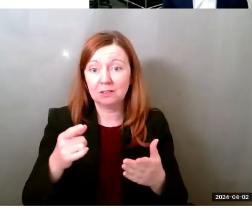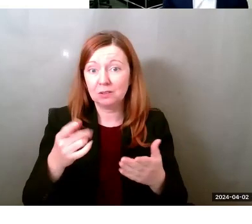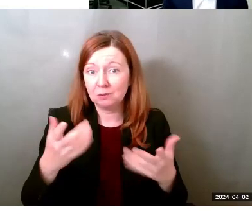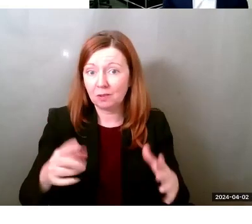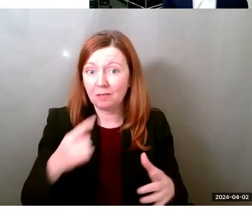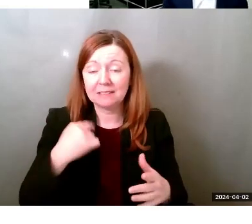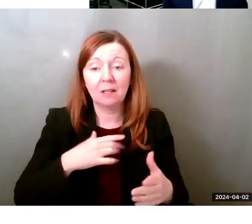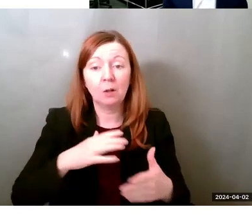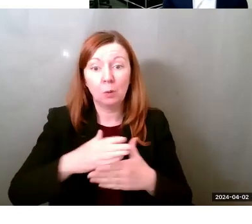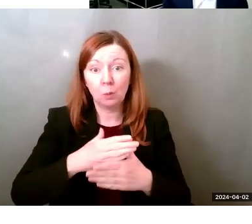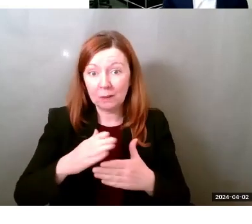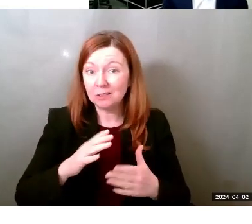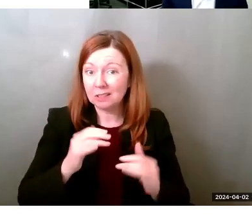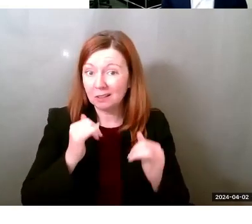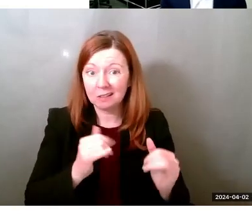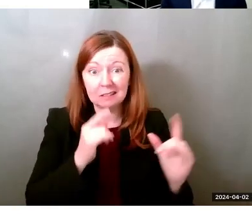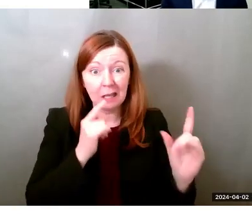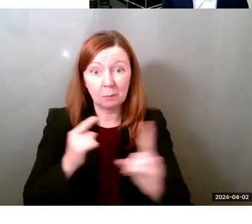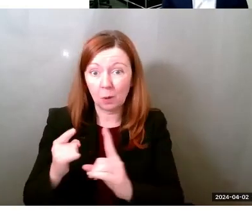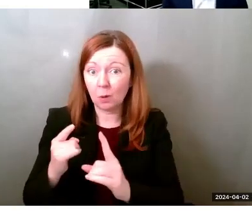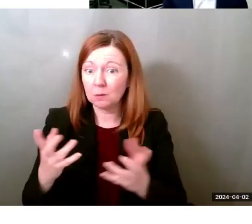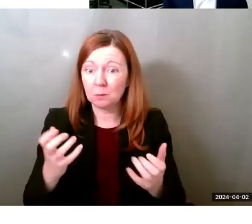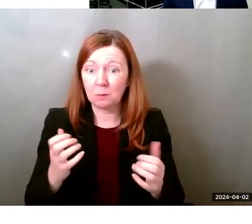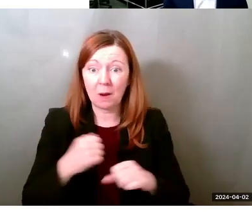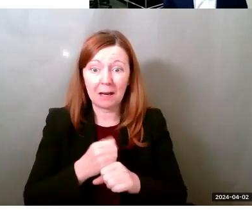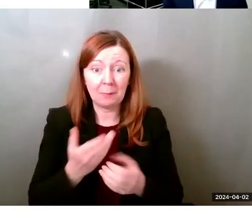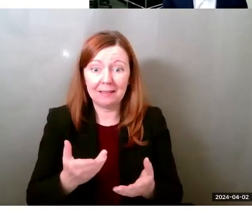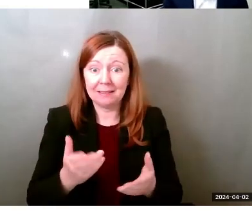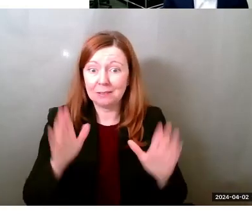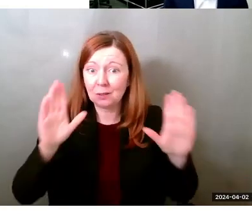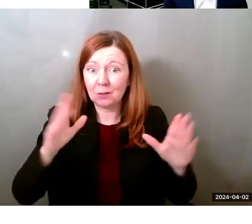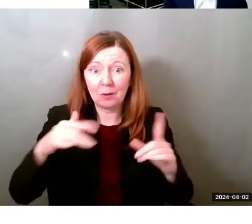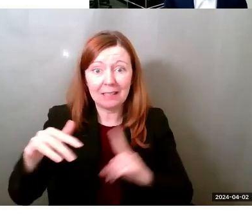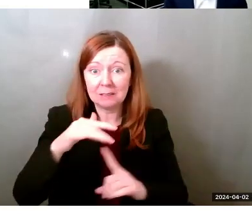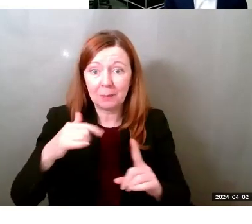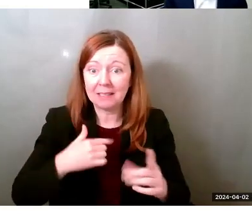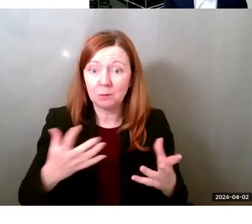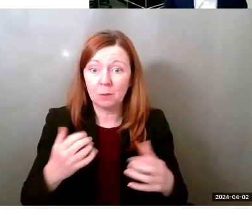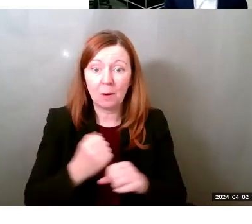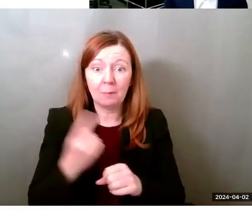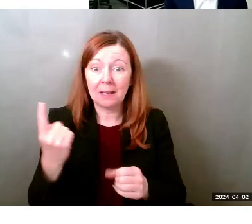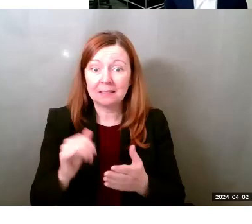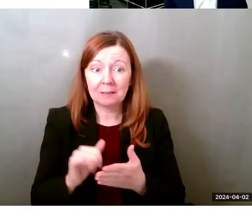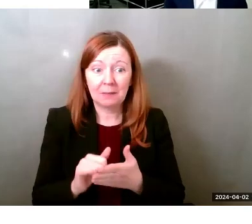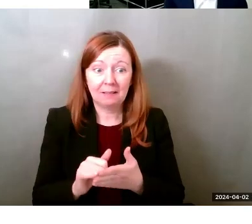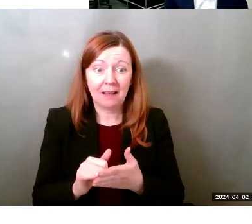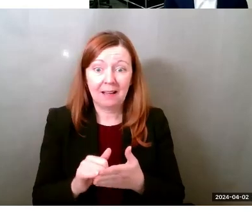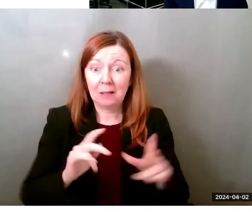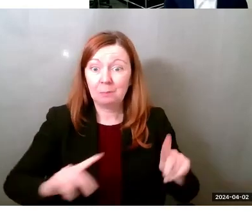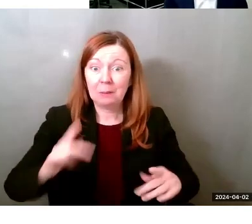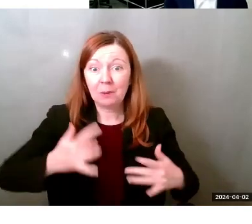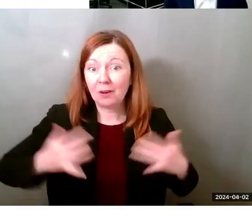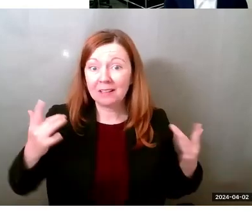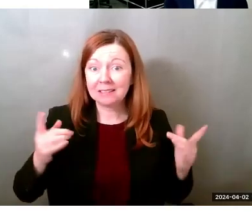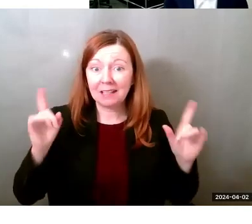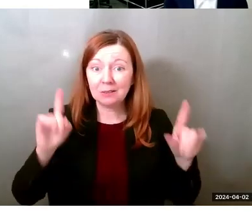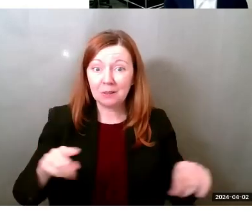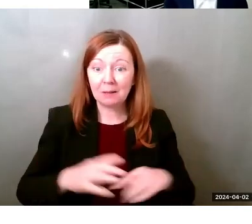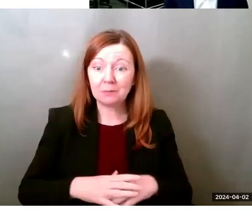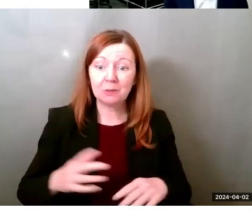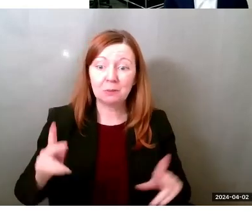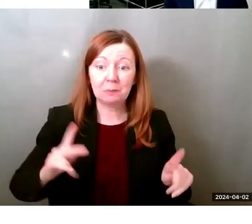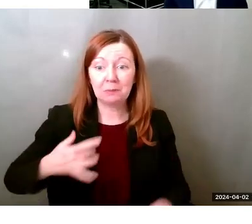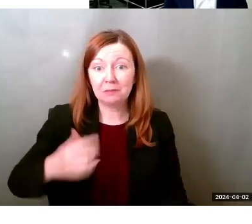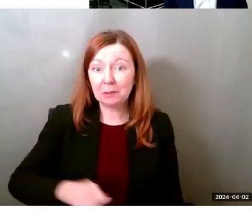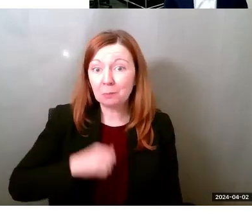we share those goals. You know, we want to make this a great space. We want to make it something that people are excited to come to, people are proud